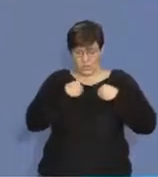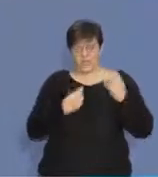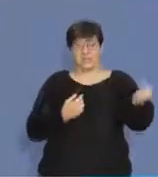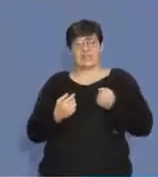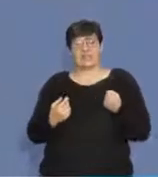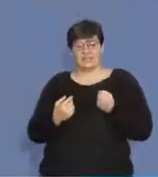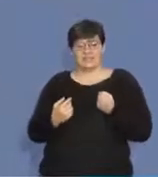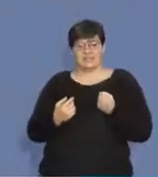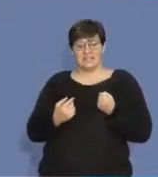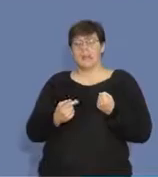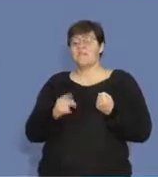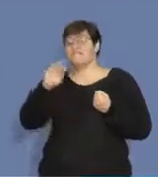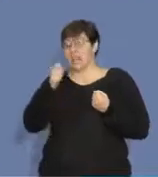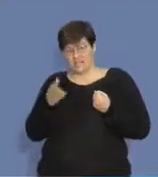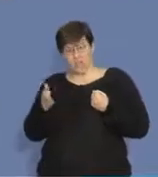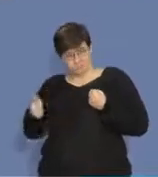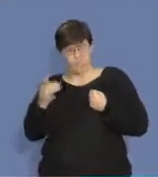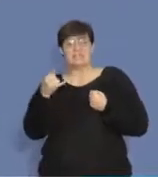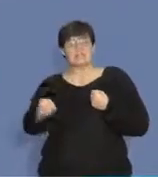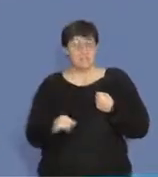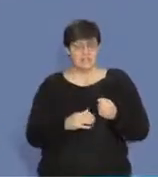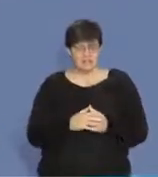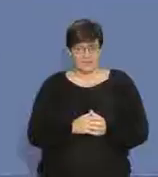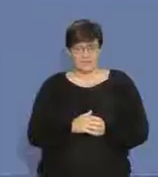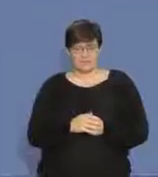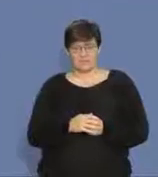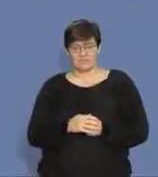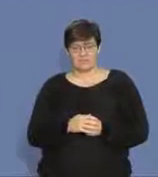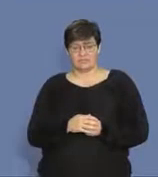therefore, you will still have VAT on those items. In this case,